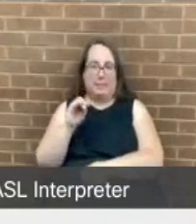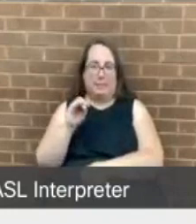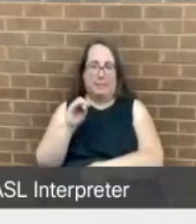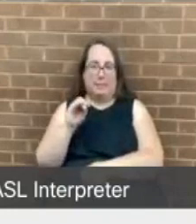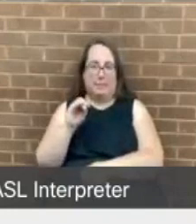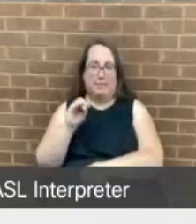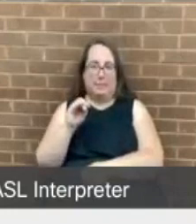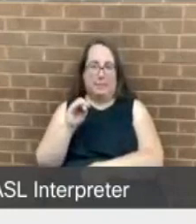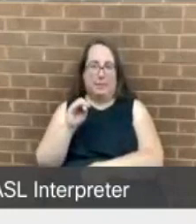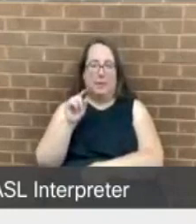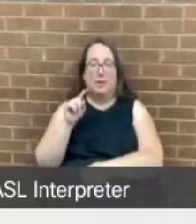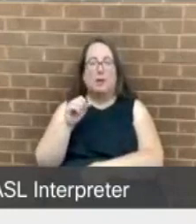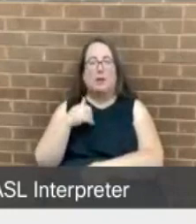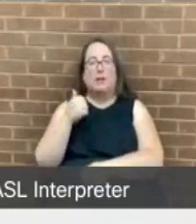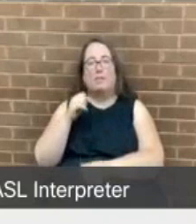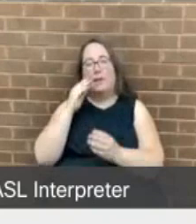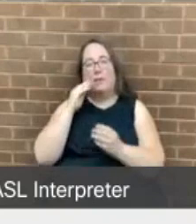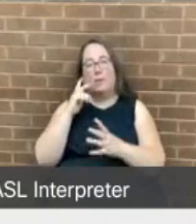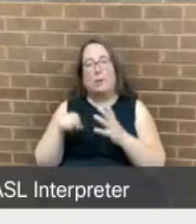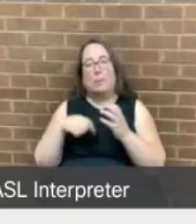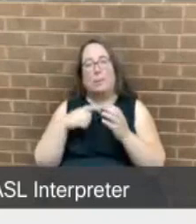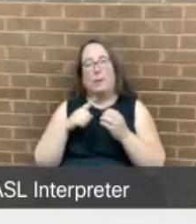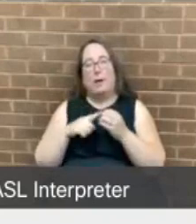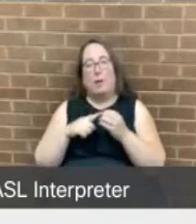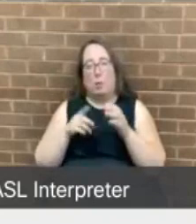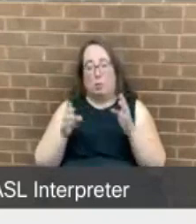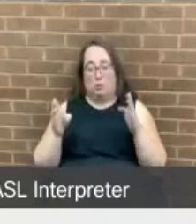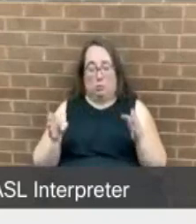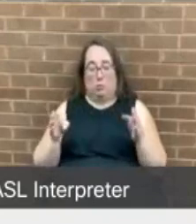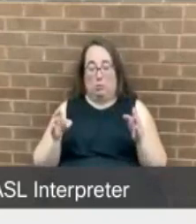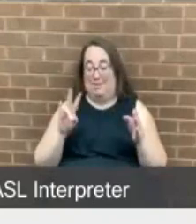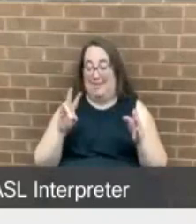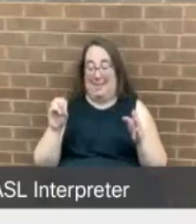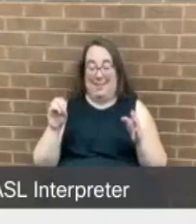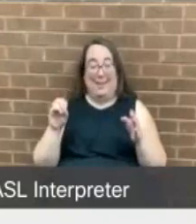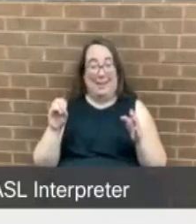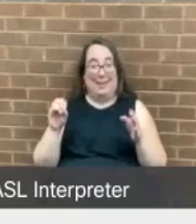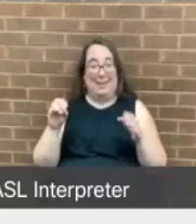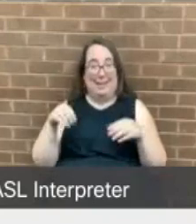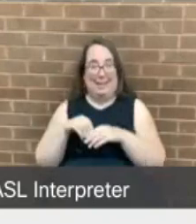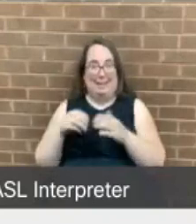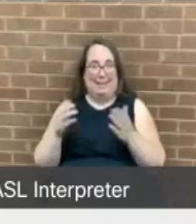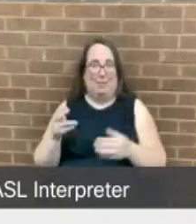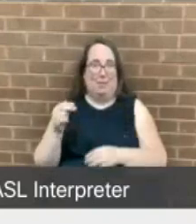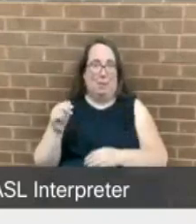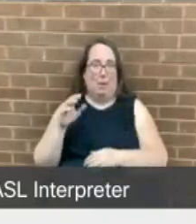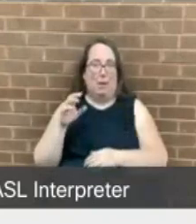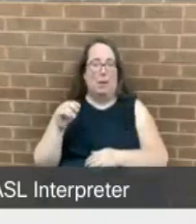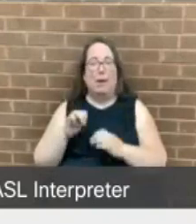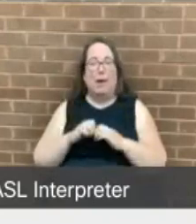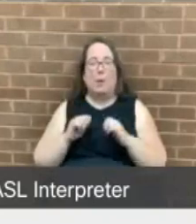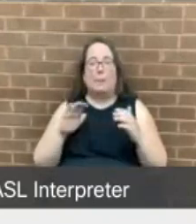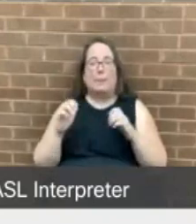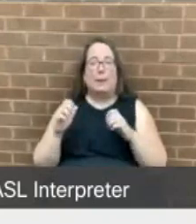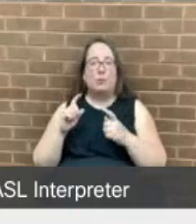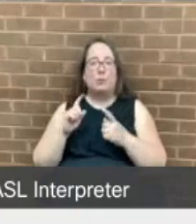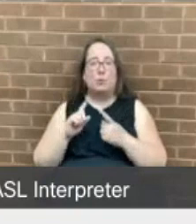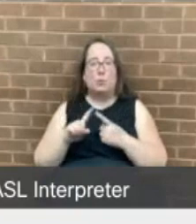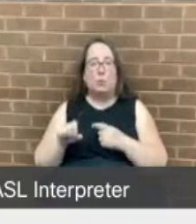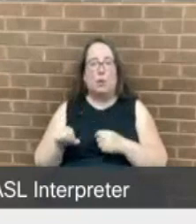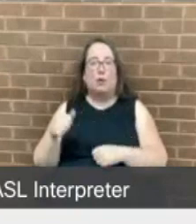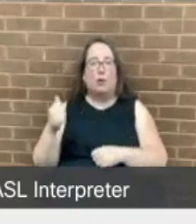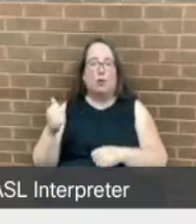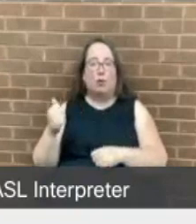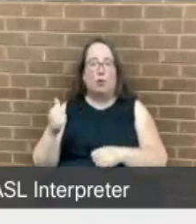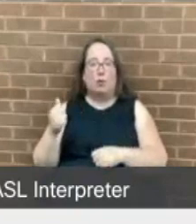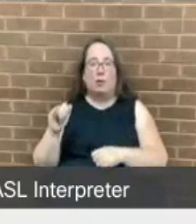if you have any information about the stretch of Route 70 in Howard County and how that compares to other